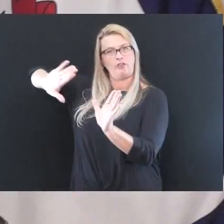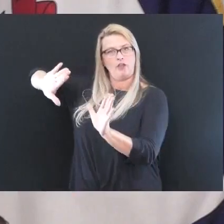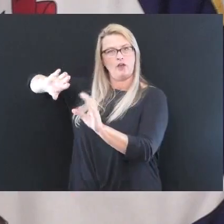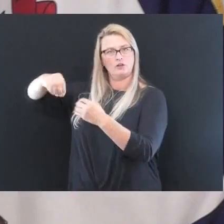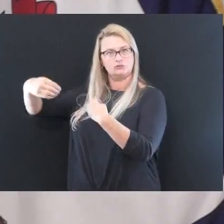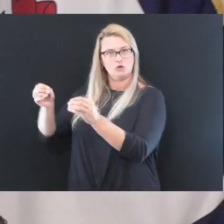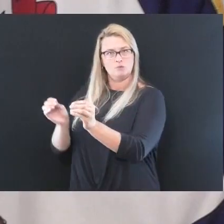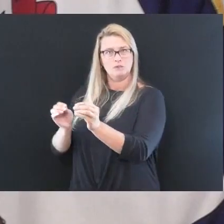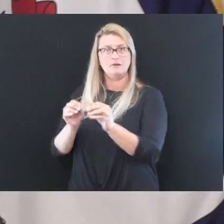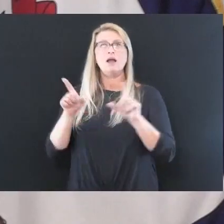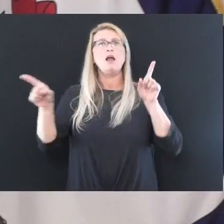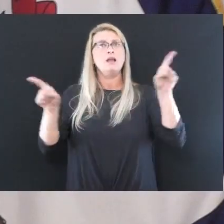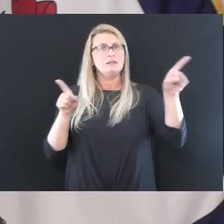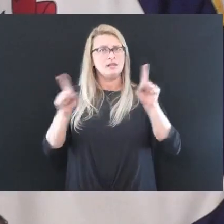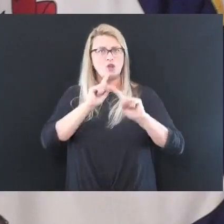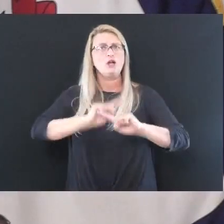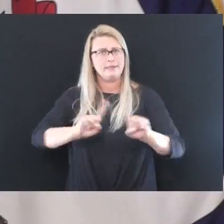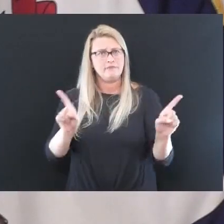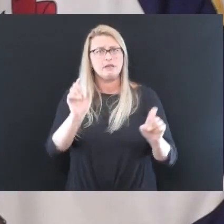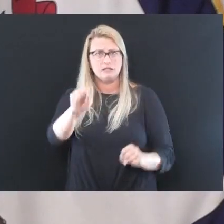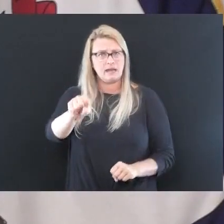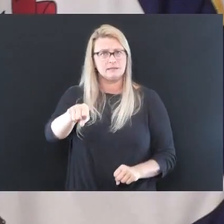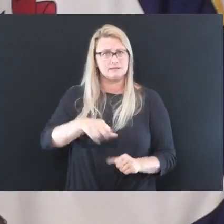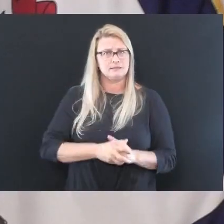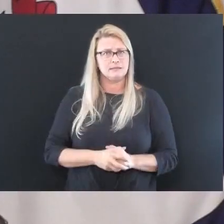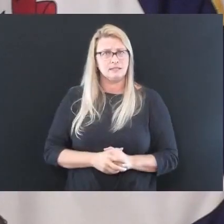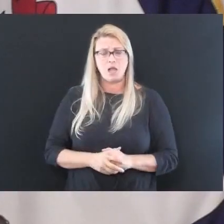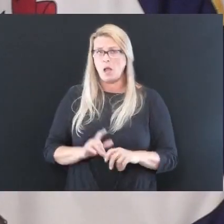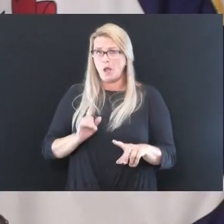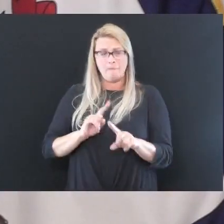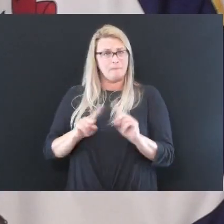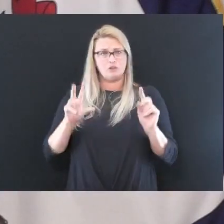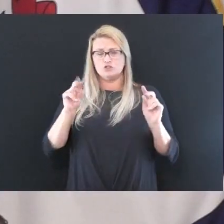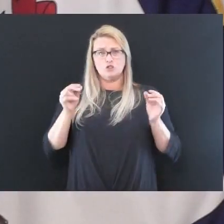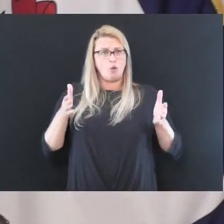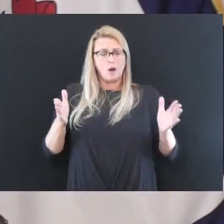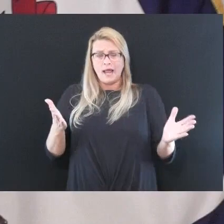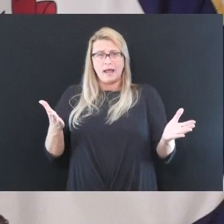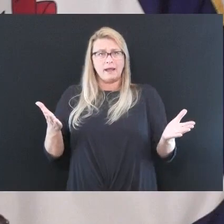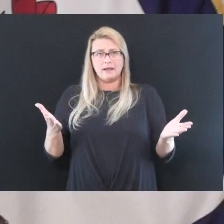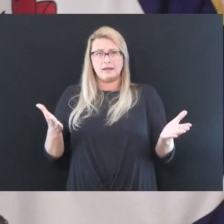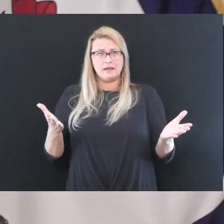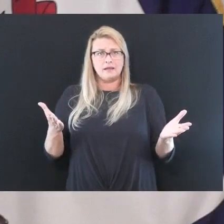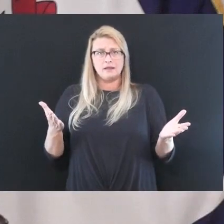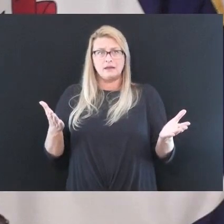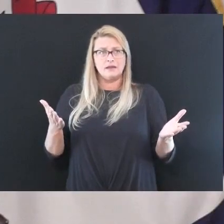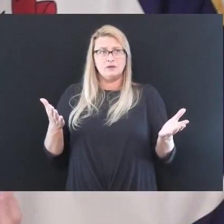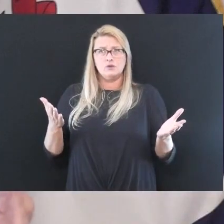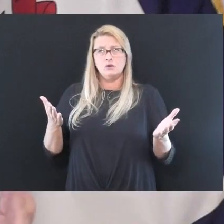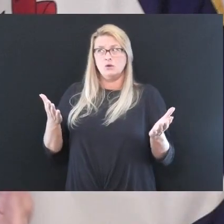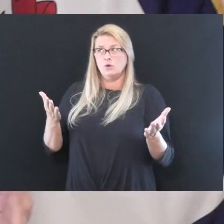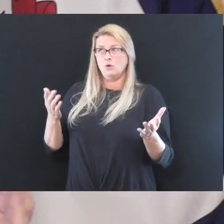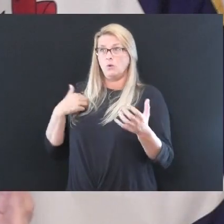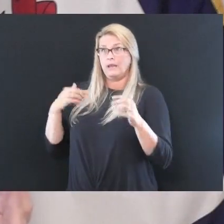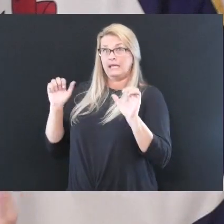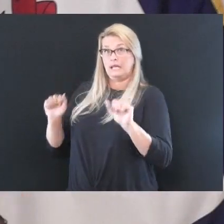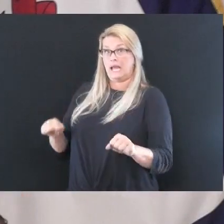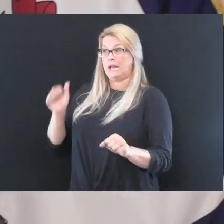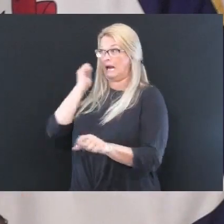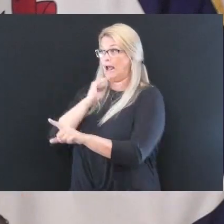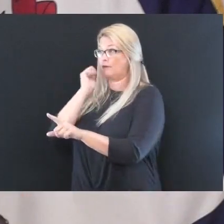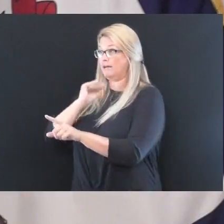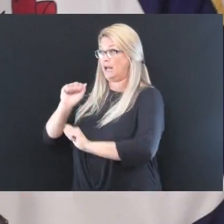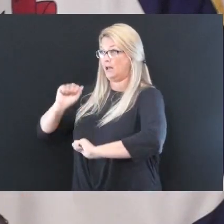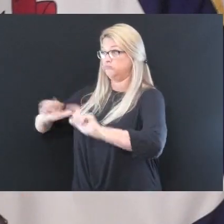The maps are different, and there's no way that we can do the work and make